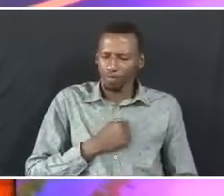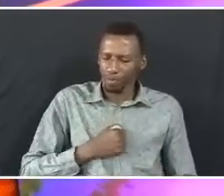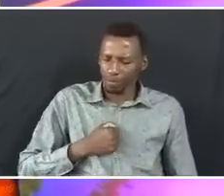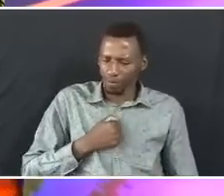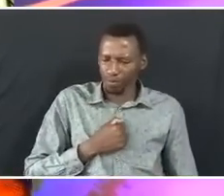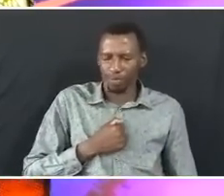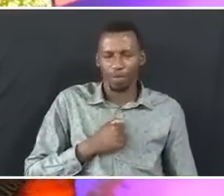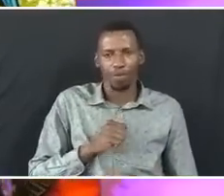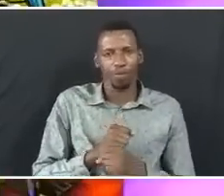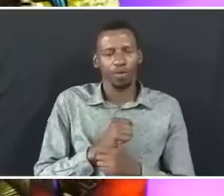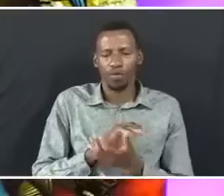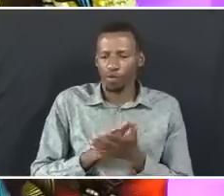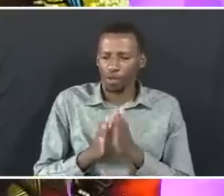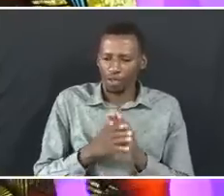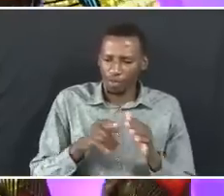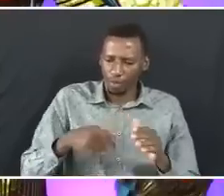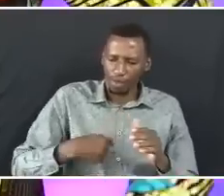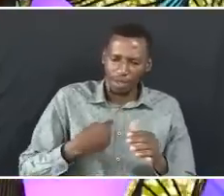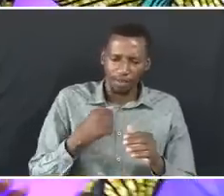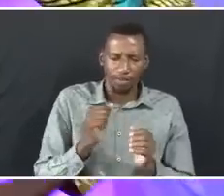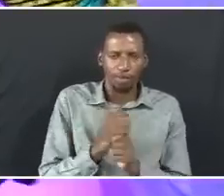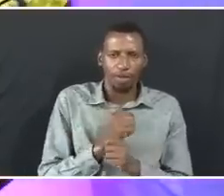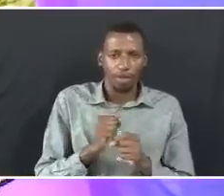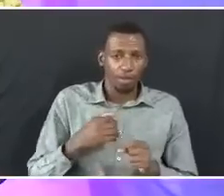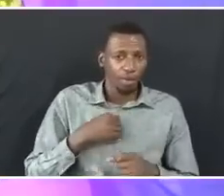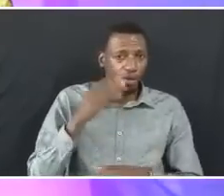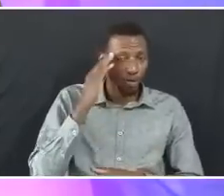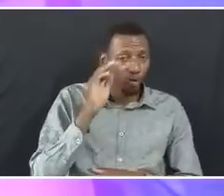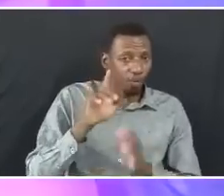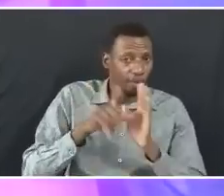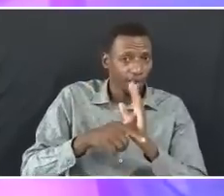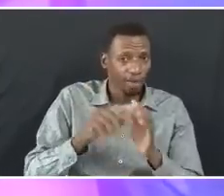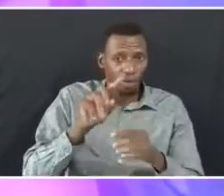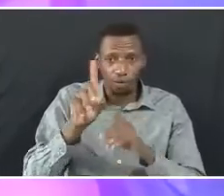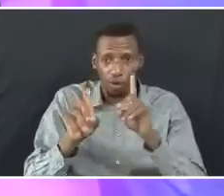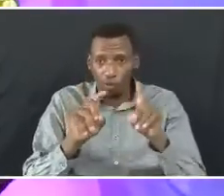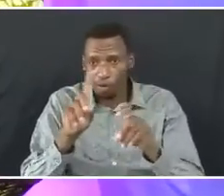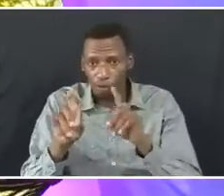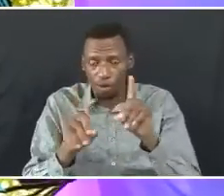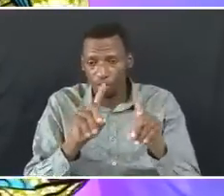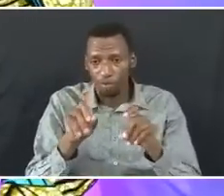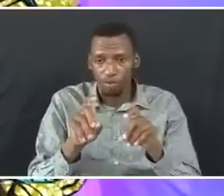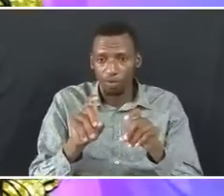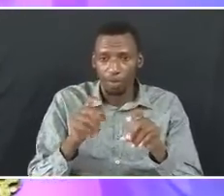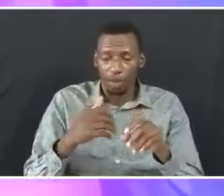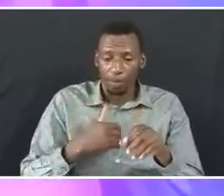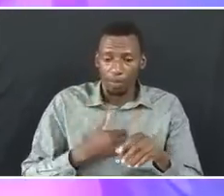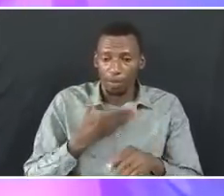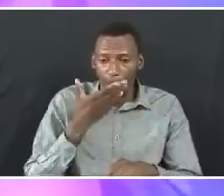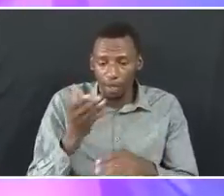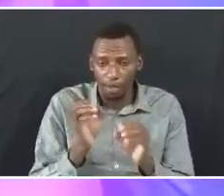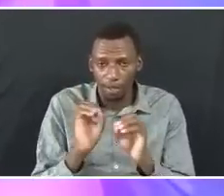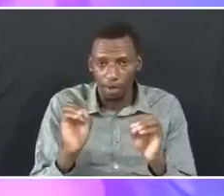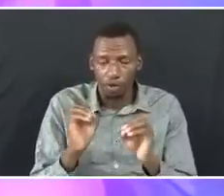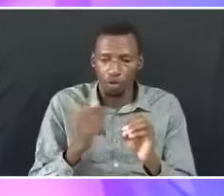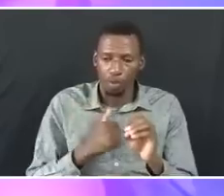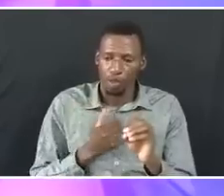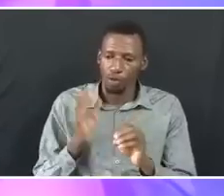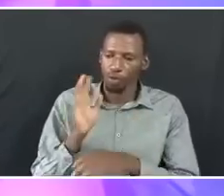He cannot. I know you'll ask me difficult questions. I have no answer. I'll take you back to how it